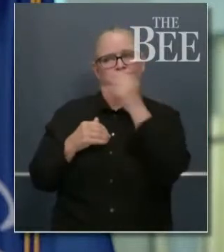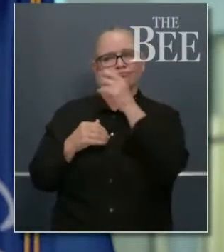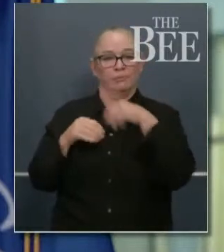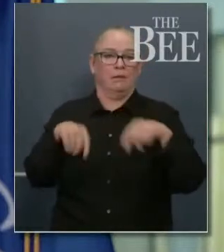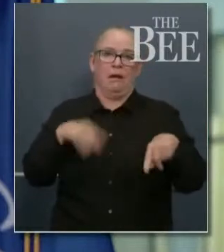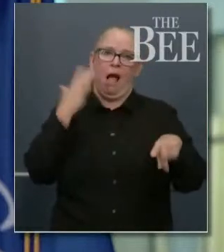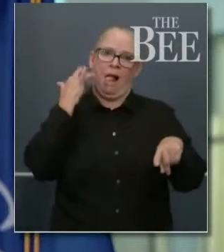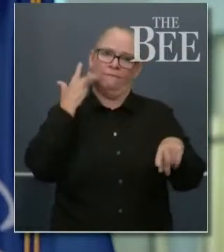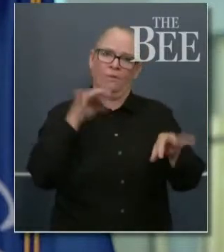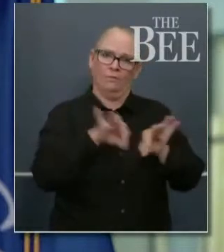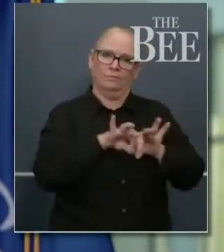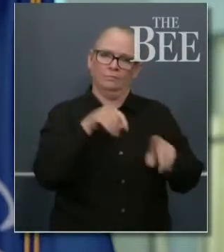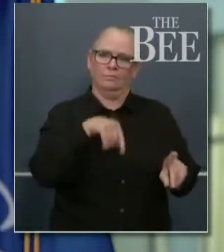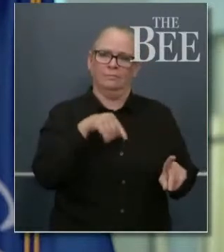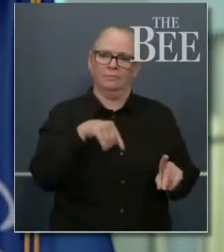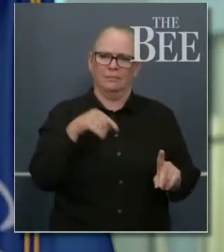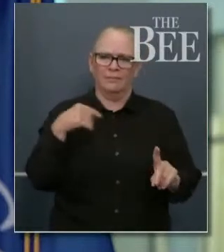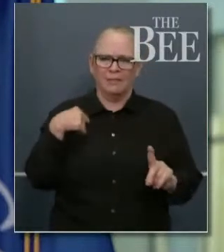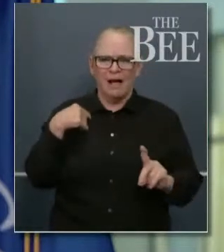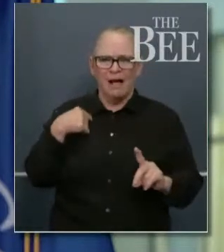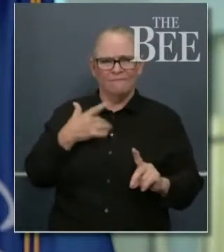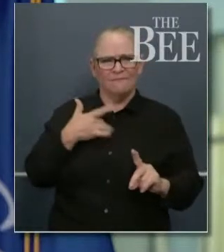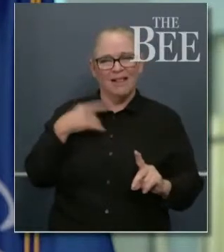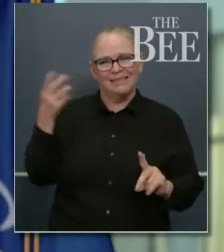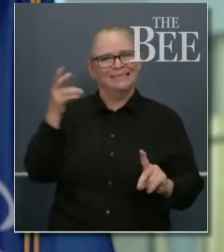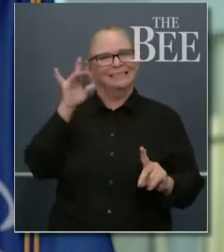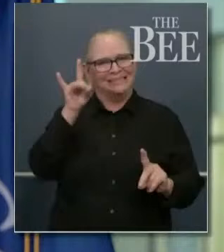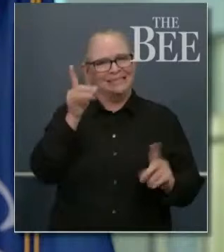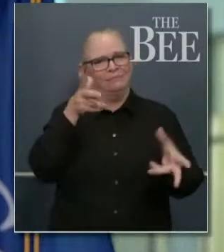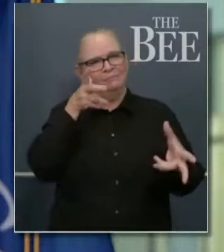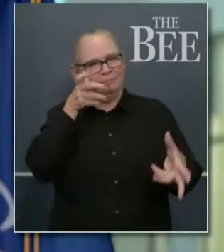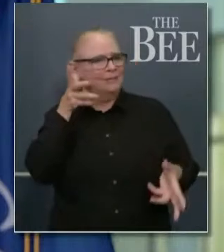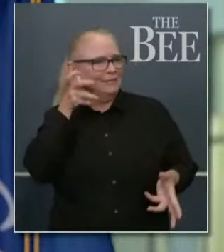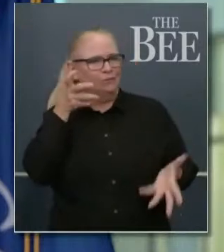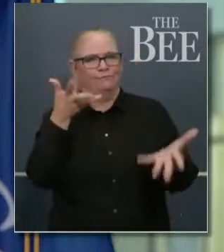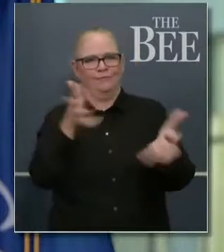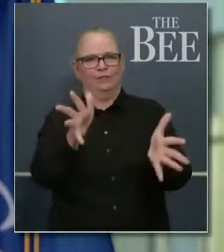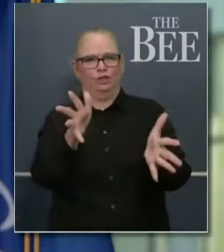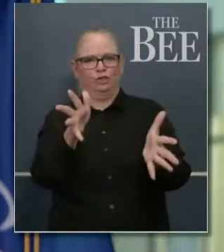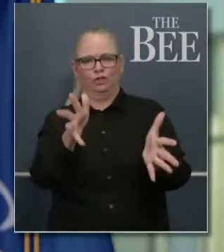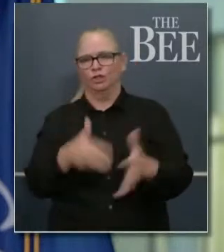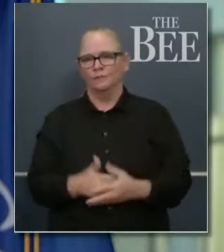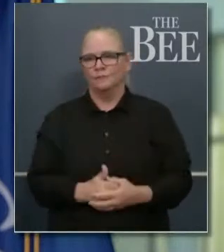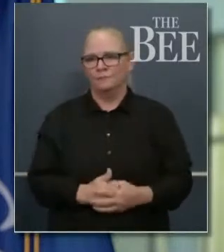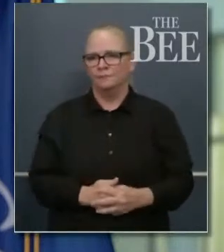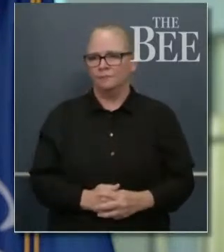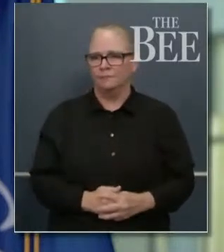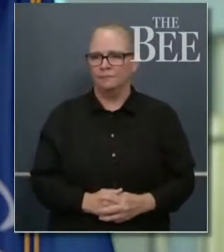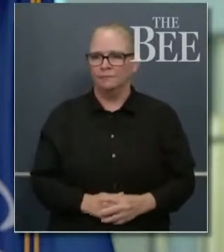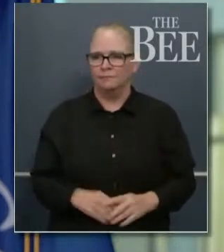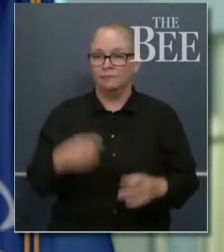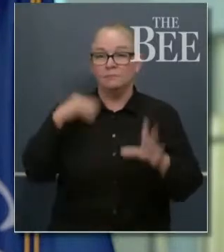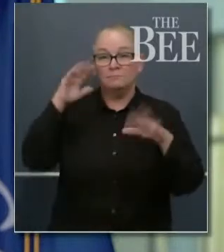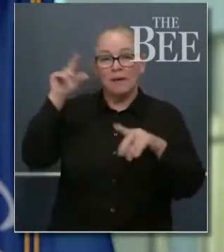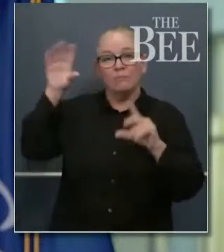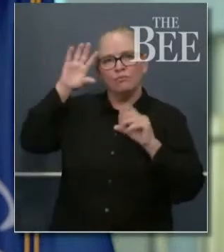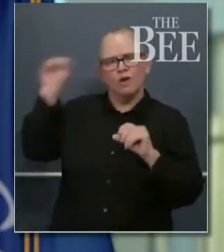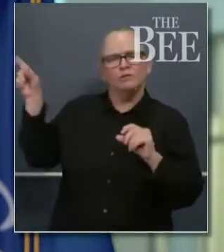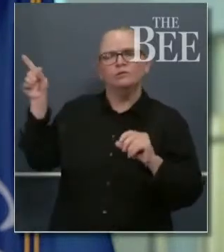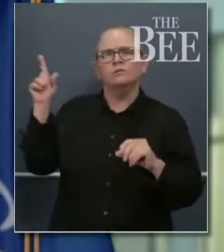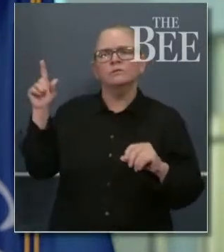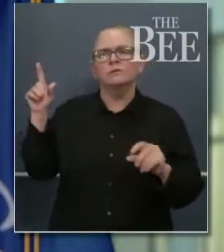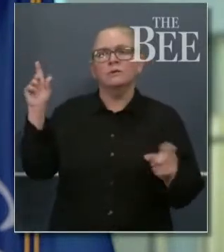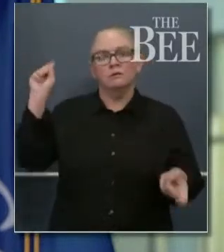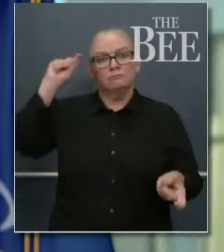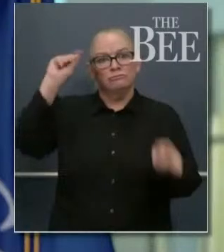being heard, I believe we are. And to the extent that I expect the President of the United States to radically change course, no,